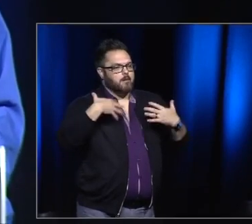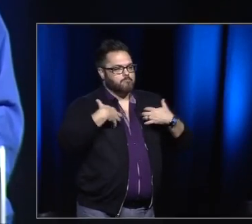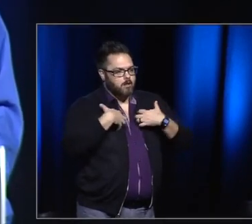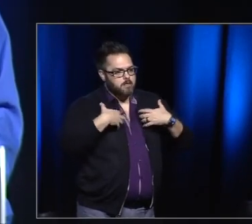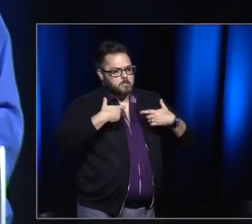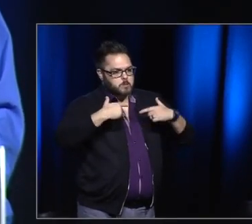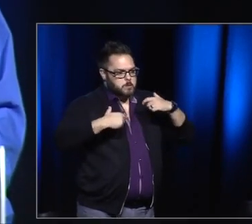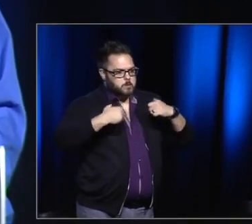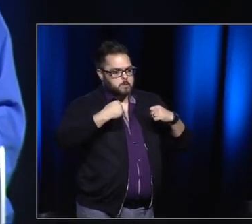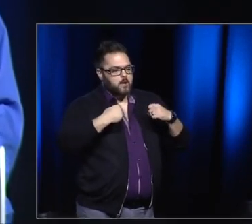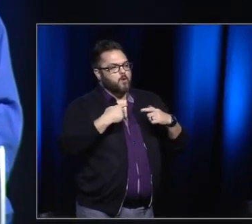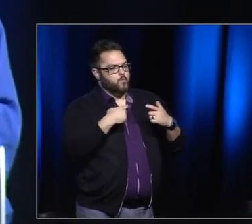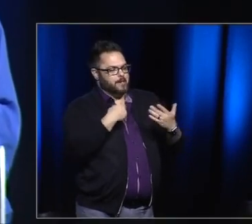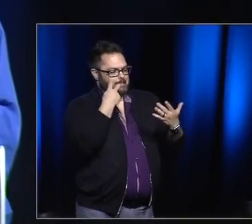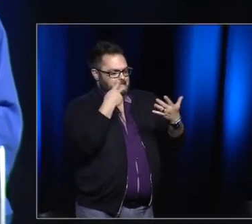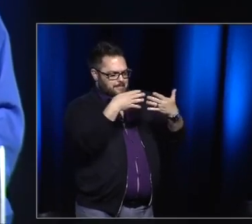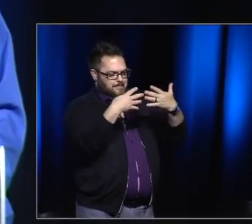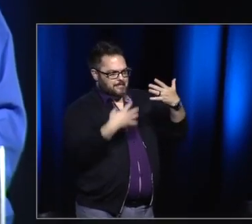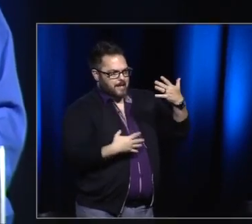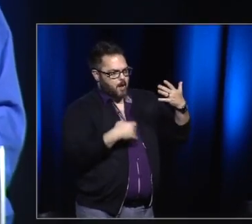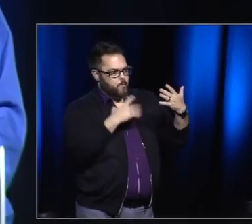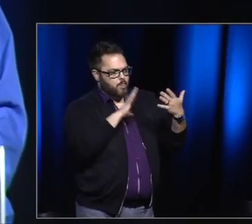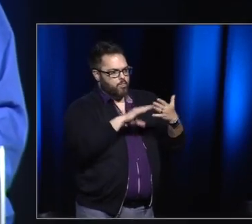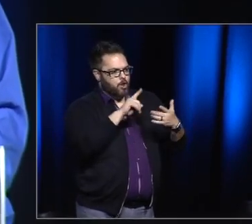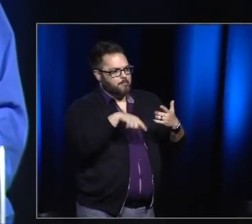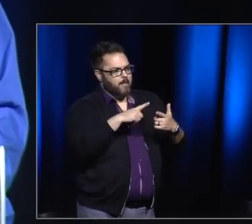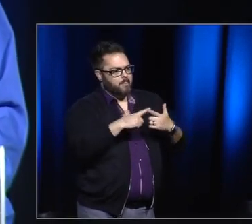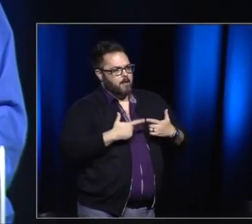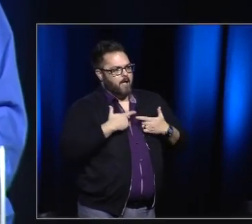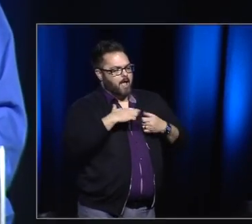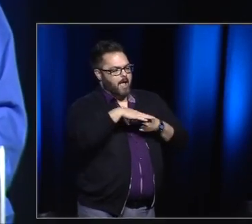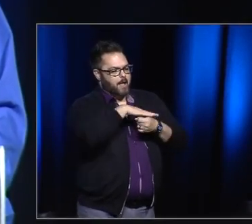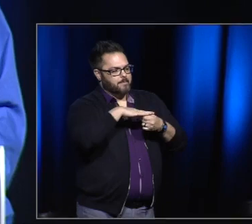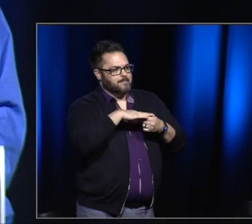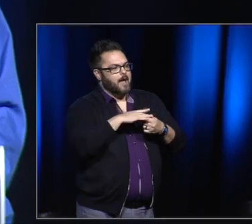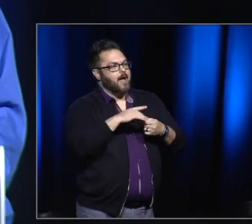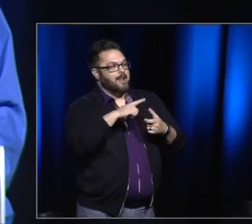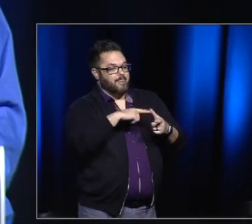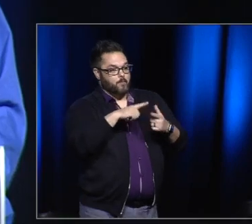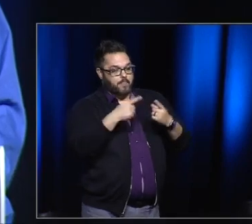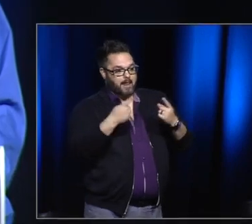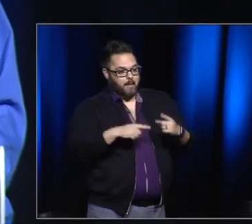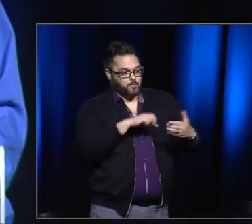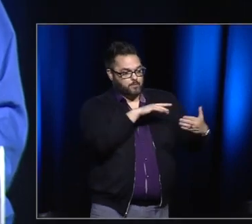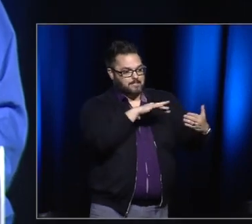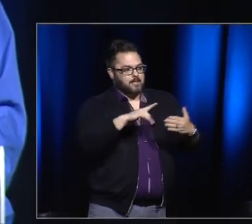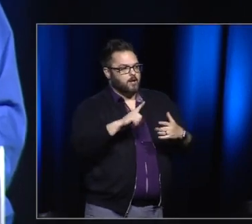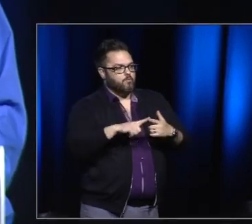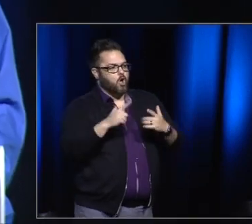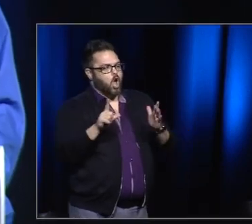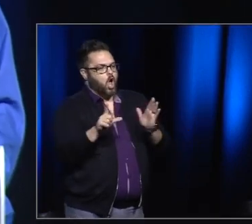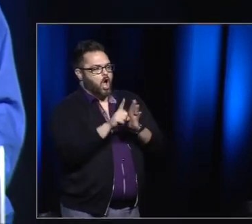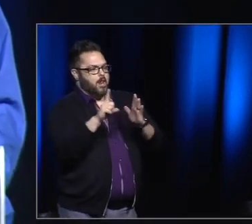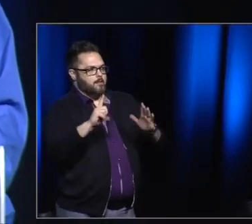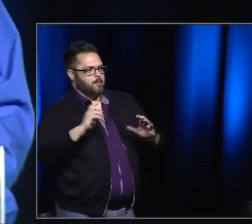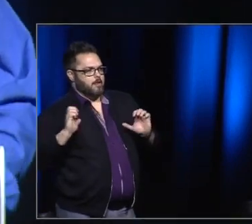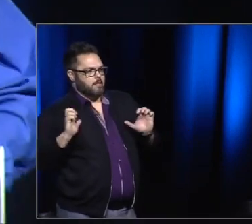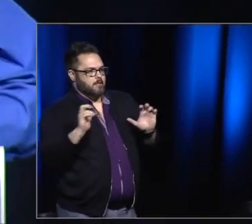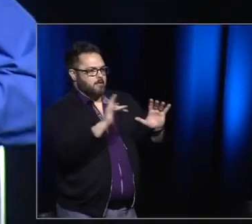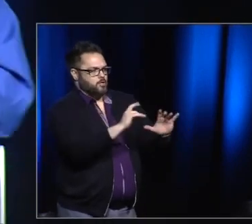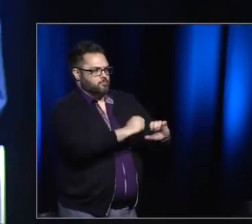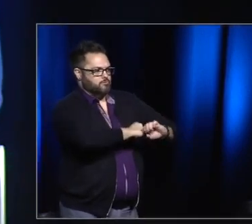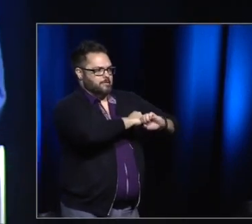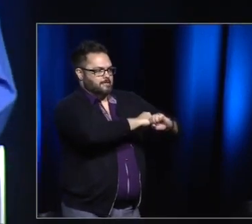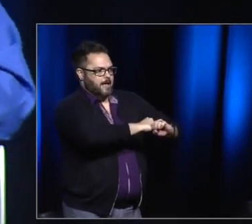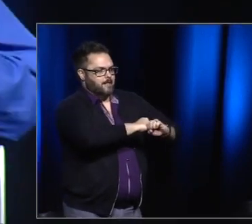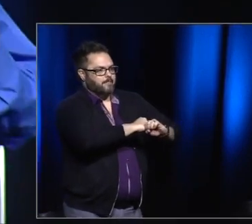on a charismatic megavertebrate in a habitat, it tends to sort of automatically have some protection for everything else there, right? So there's some of that, but you know,